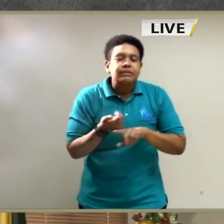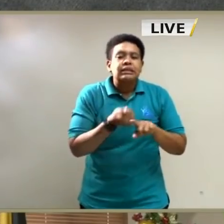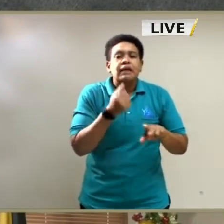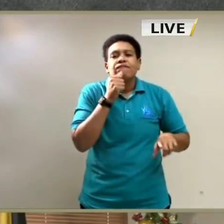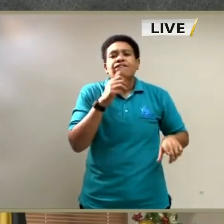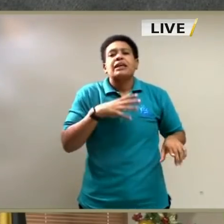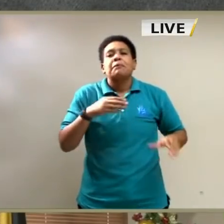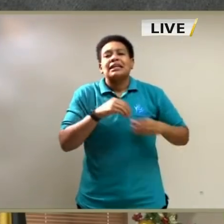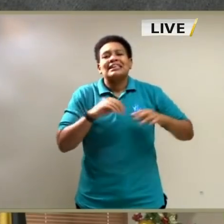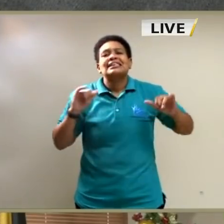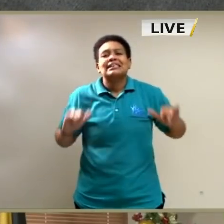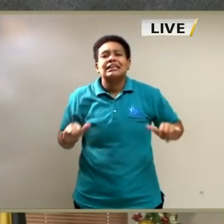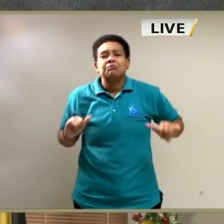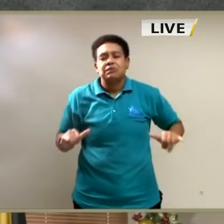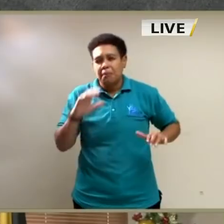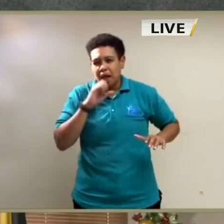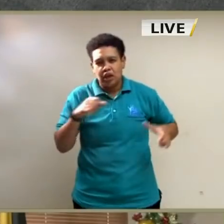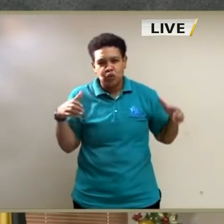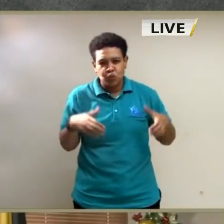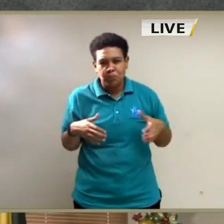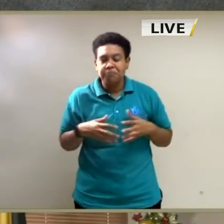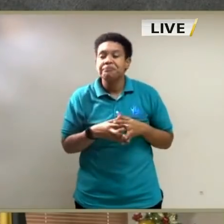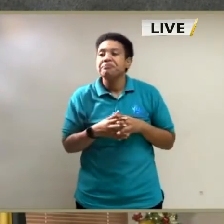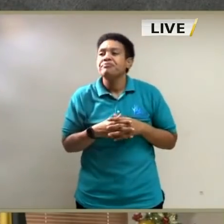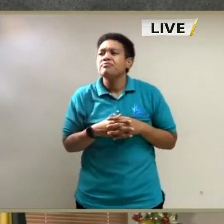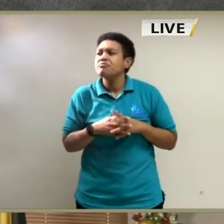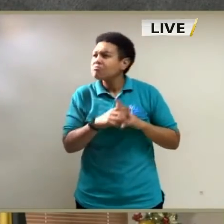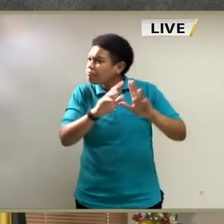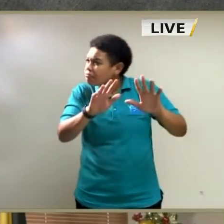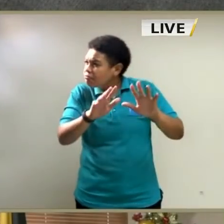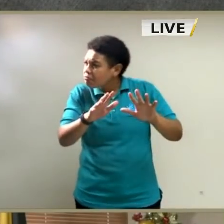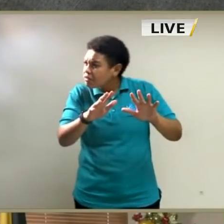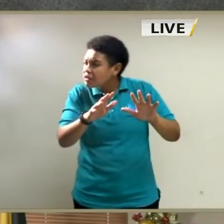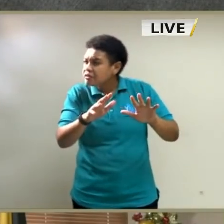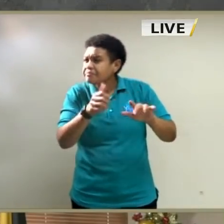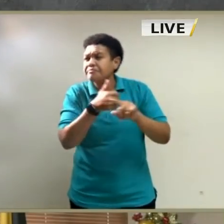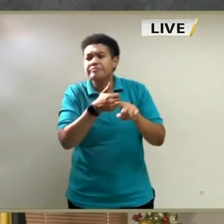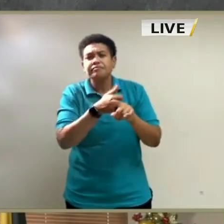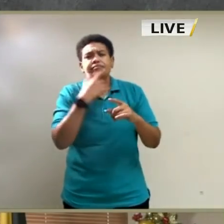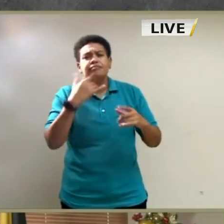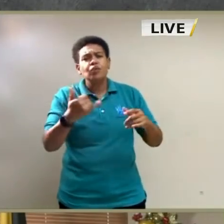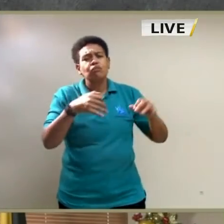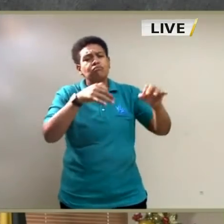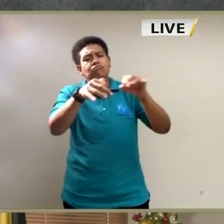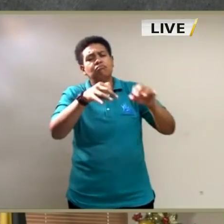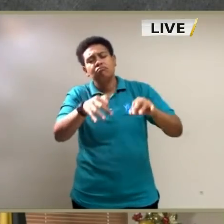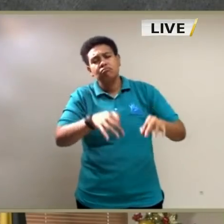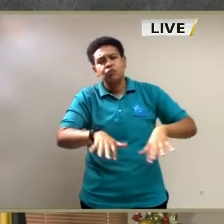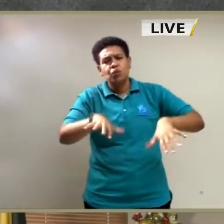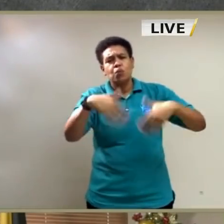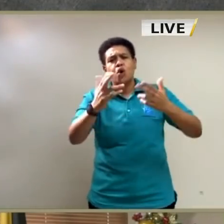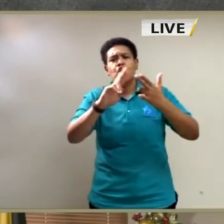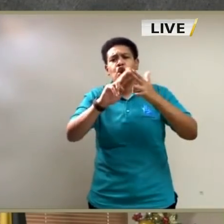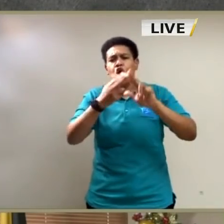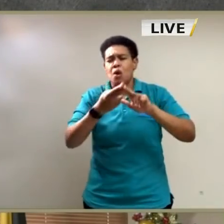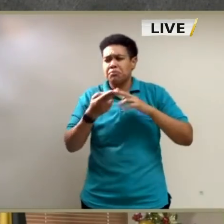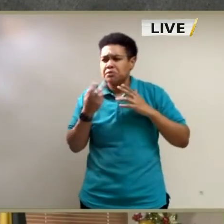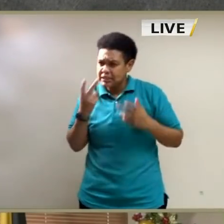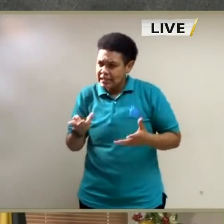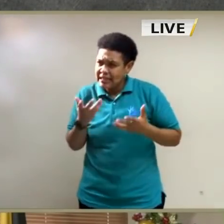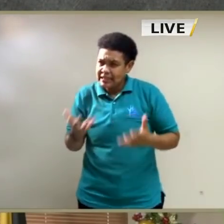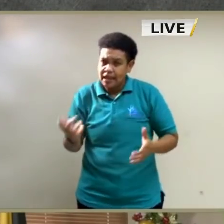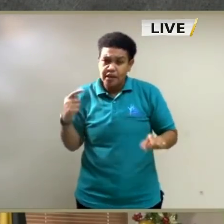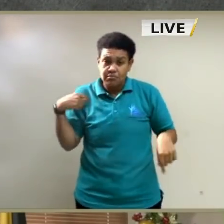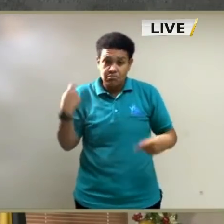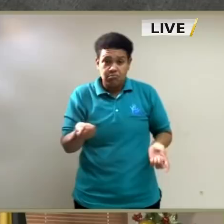in the same age group. So getting down to the numbers, so over the